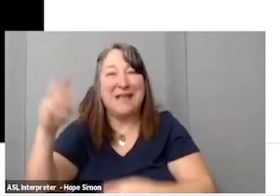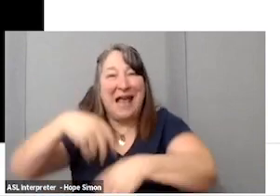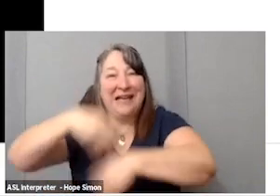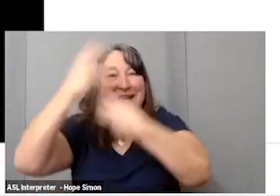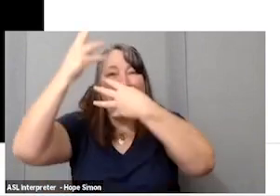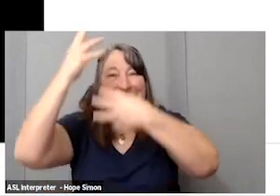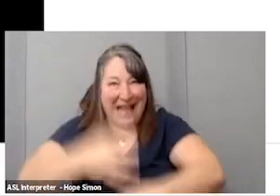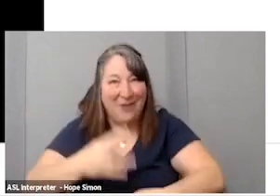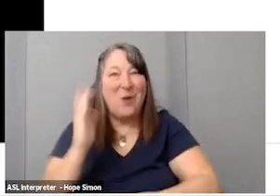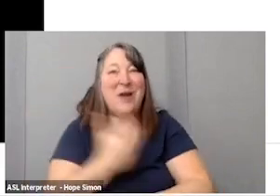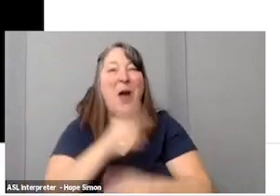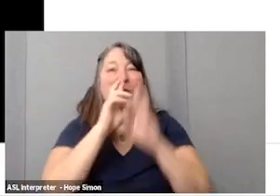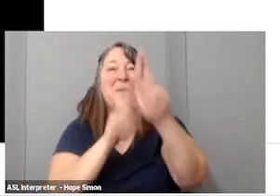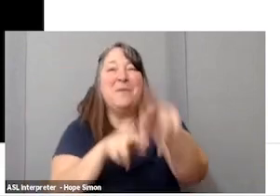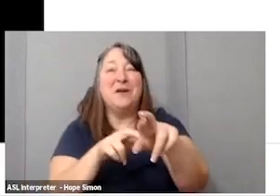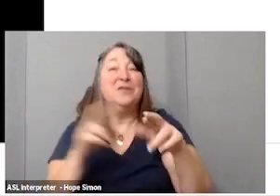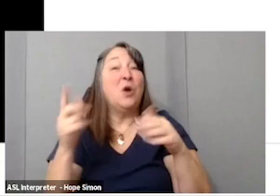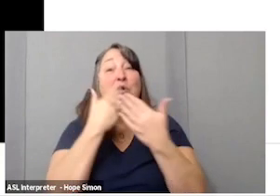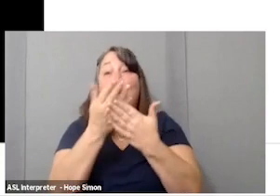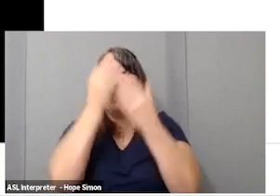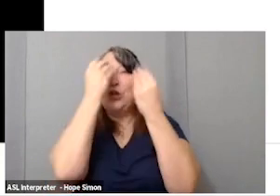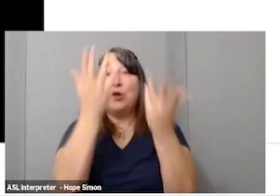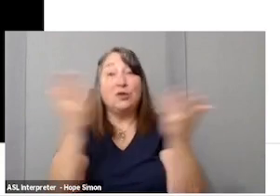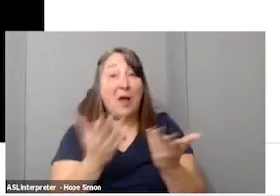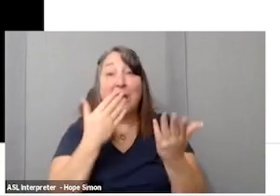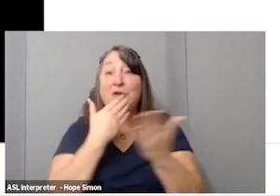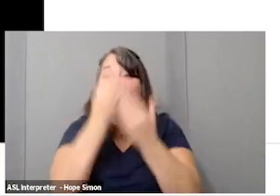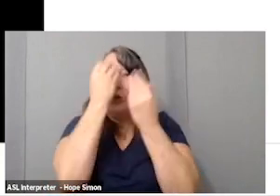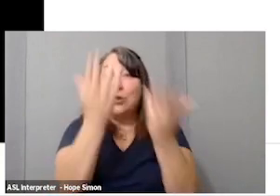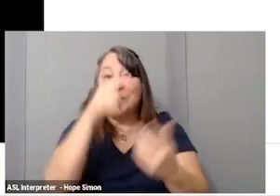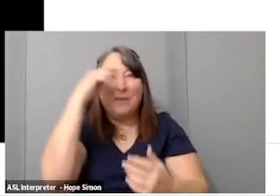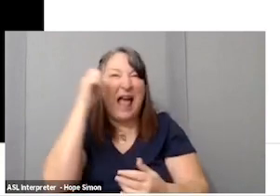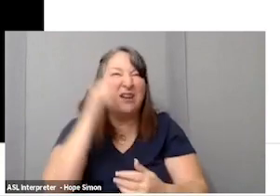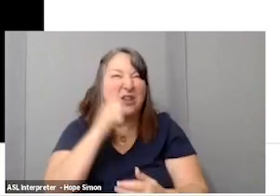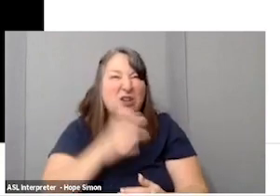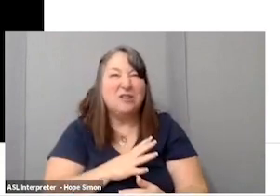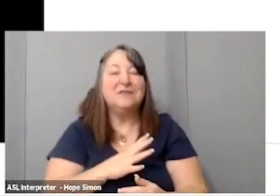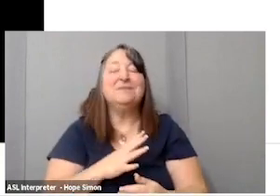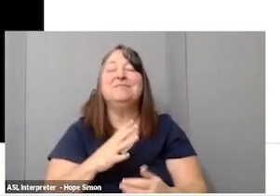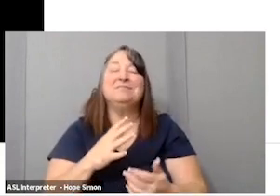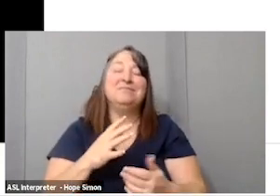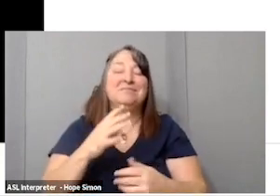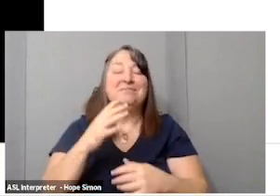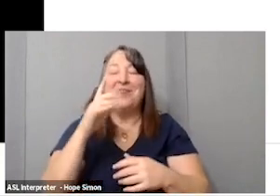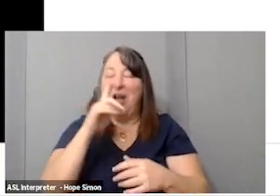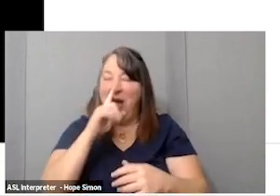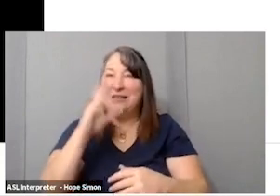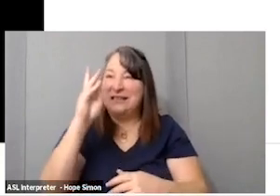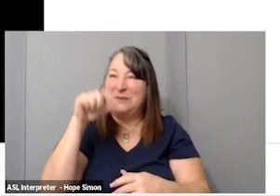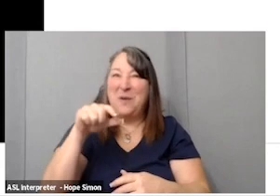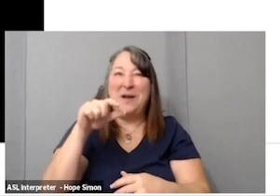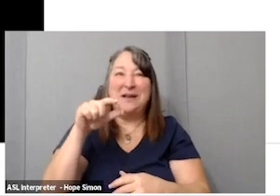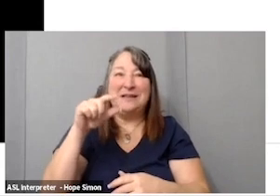good news first. Very good news, Black girls and women are 6.5% of the population in the US. And when